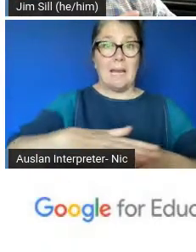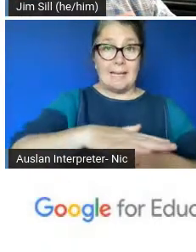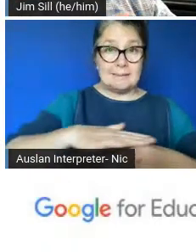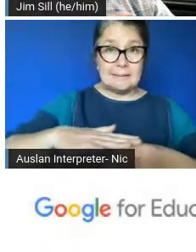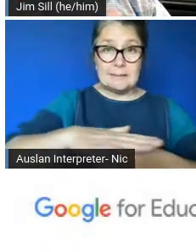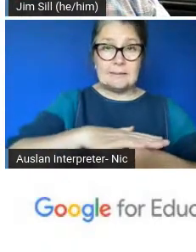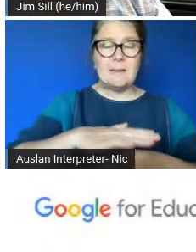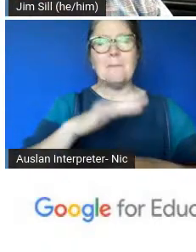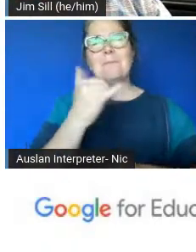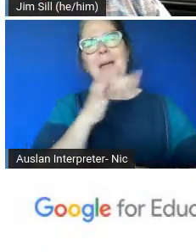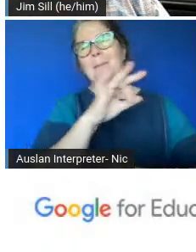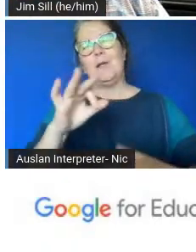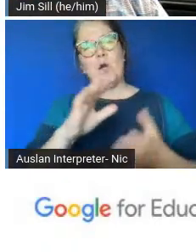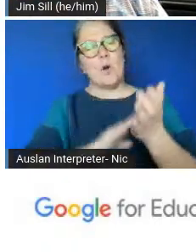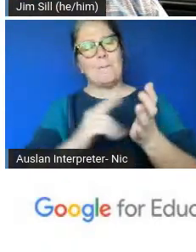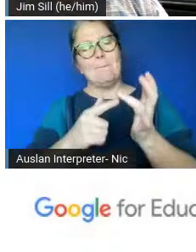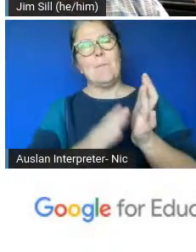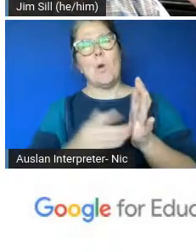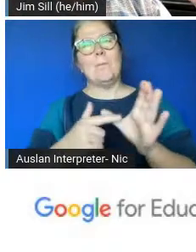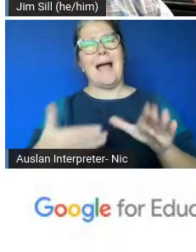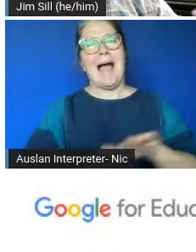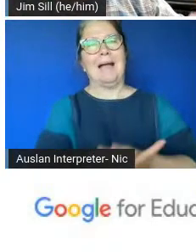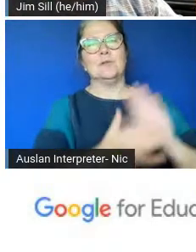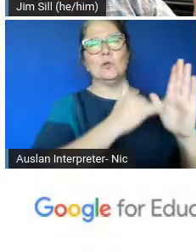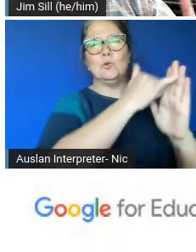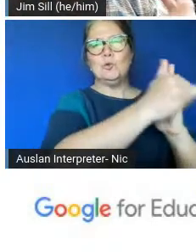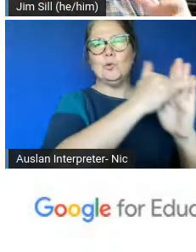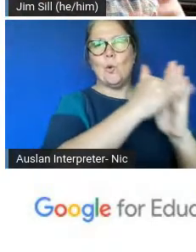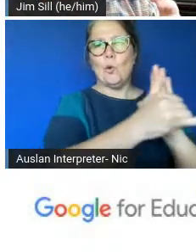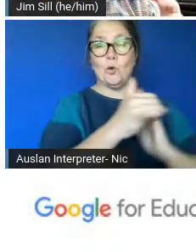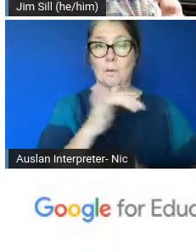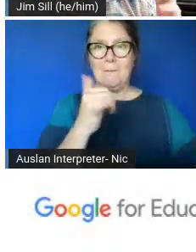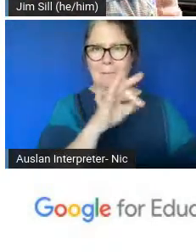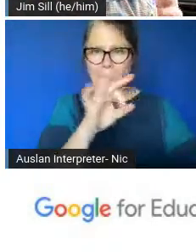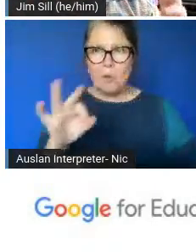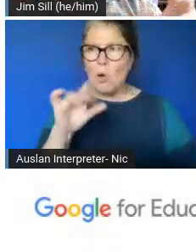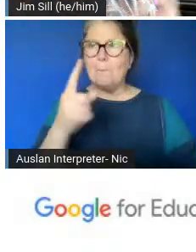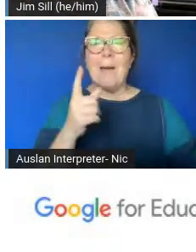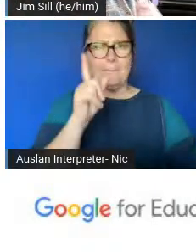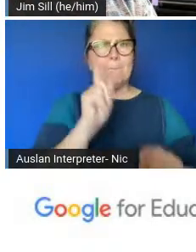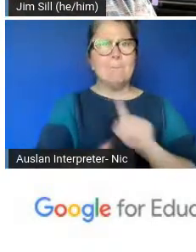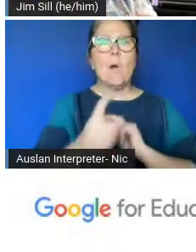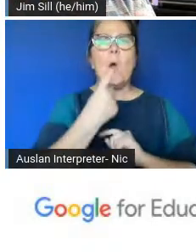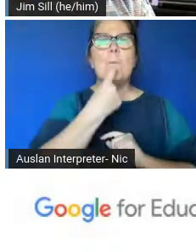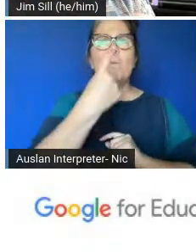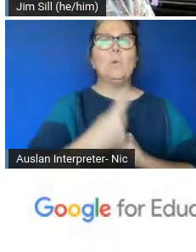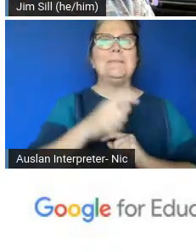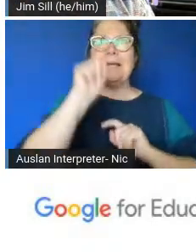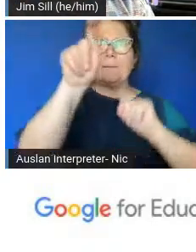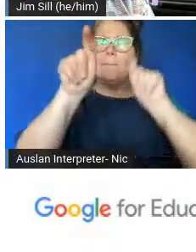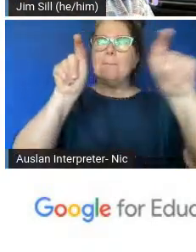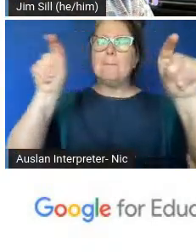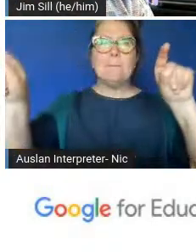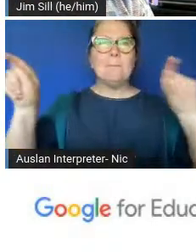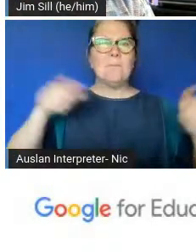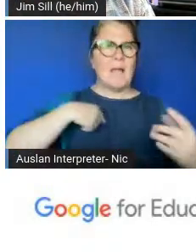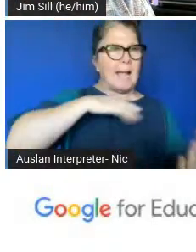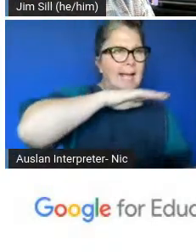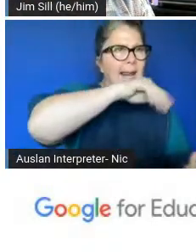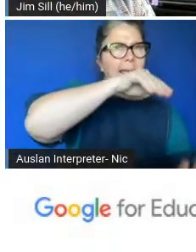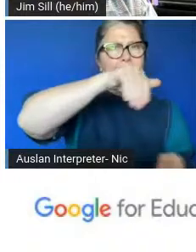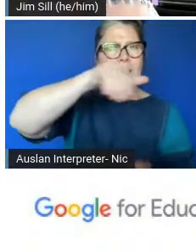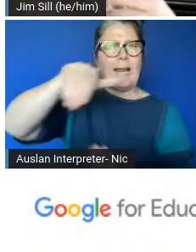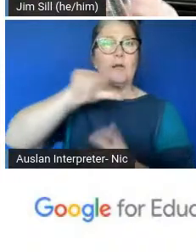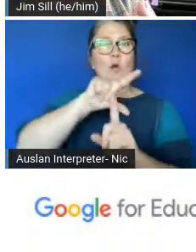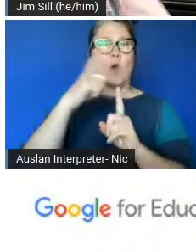in New York, but most museums are collections of things that have taken place, of culture that exists in that space.